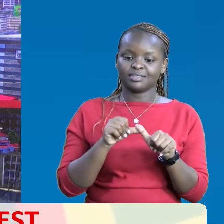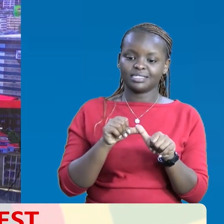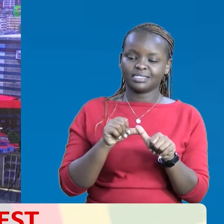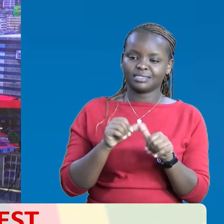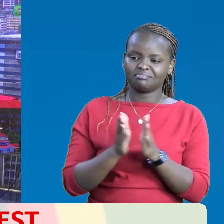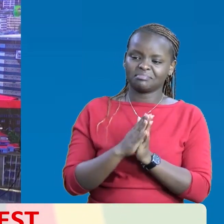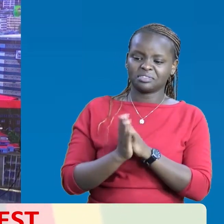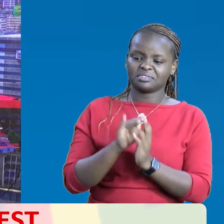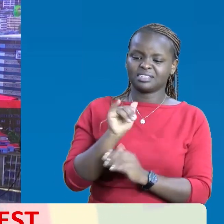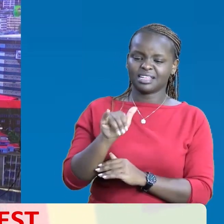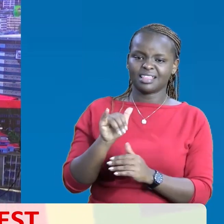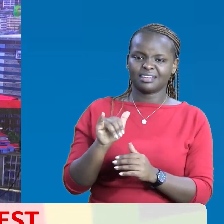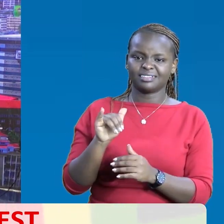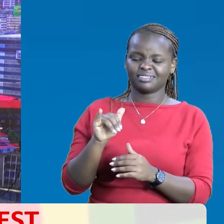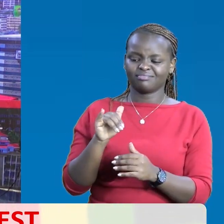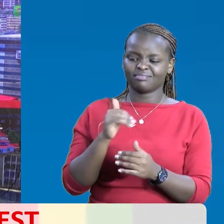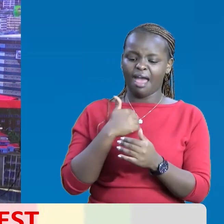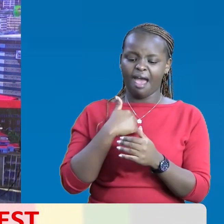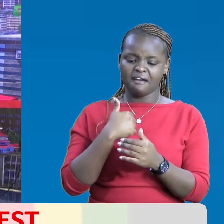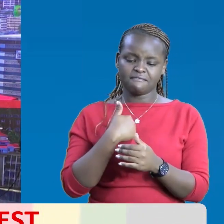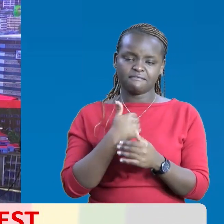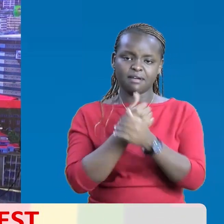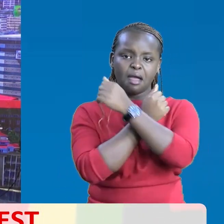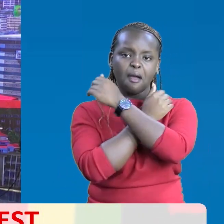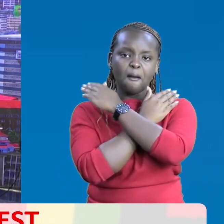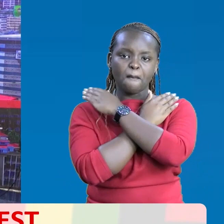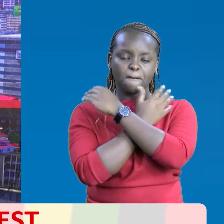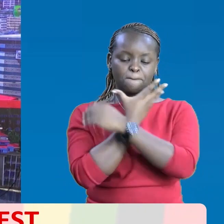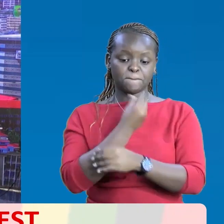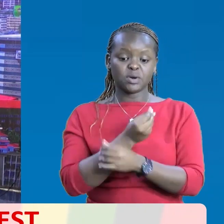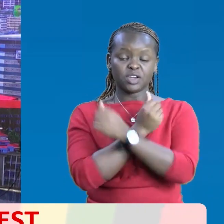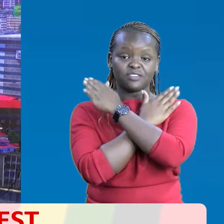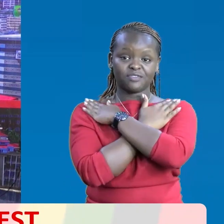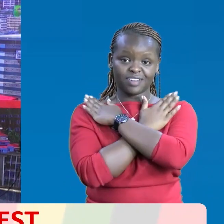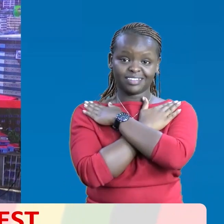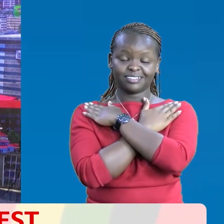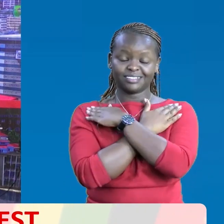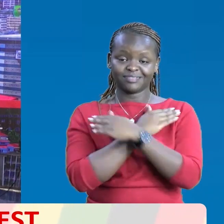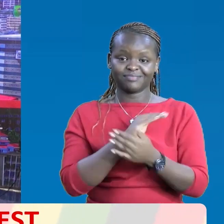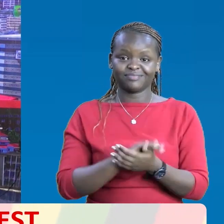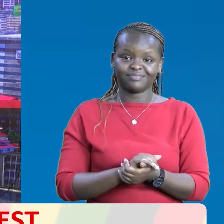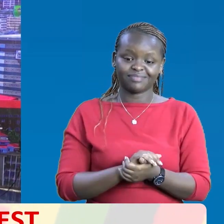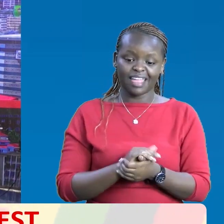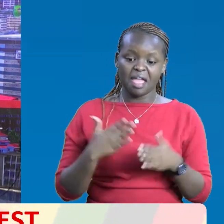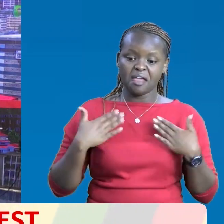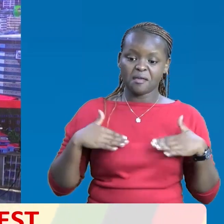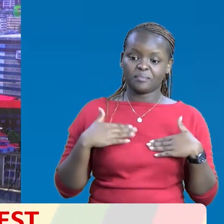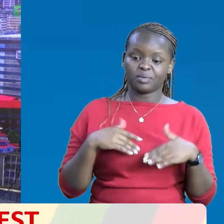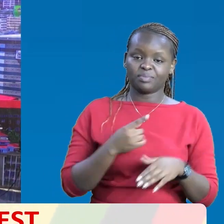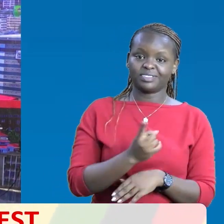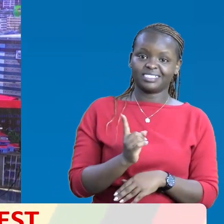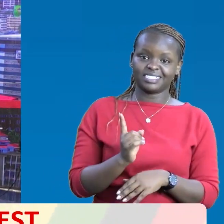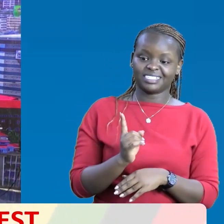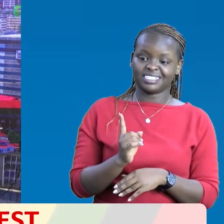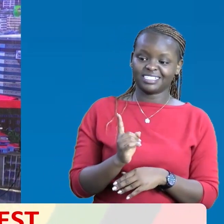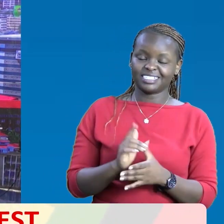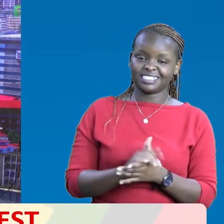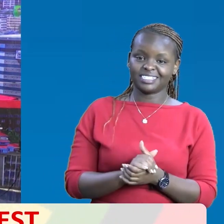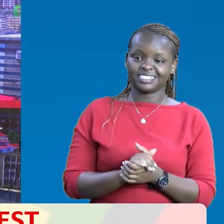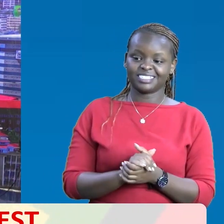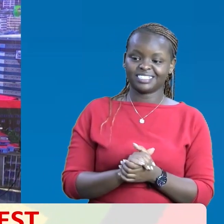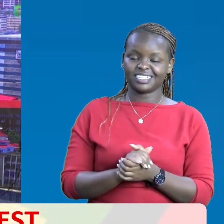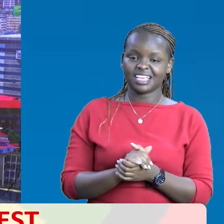China. Unajua anakuambia ndio akutoe tu hapo. Like a persistent man, like these Hivyo mnaanza a very persistent individual. Umechange tu